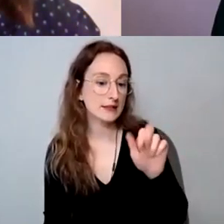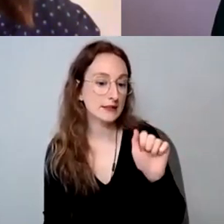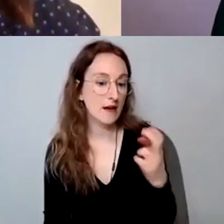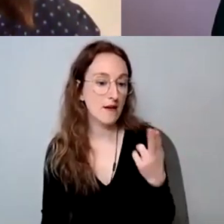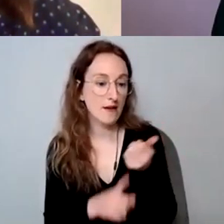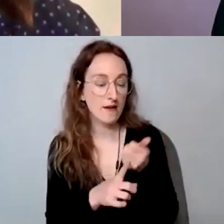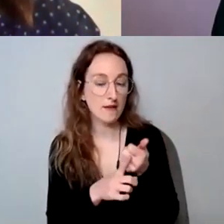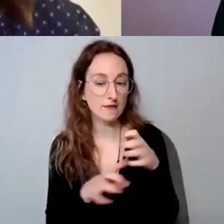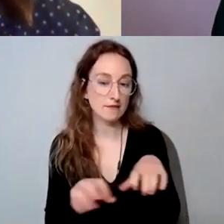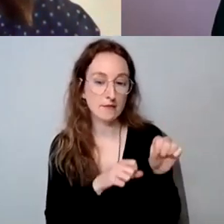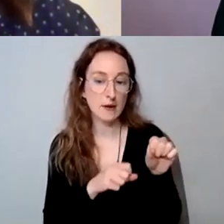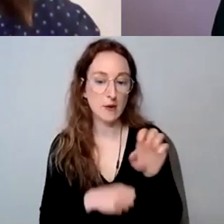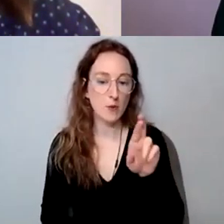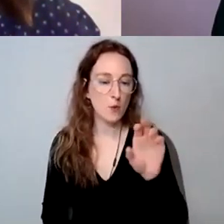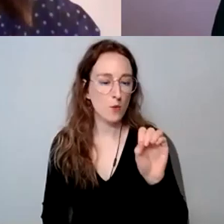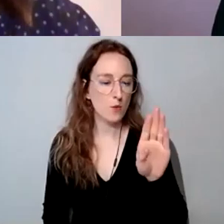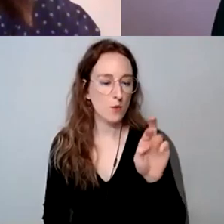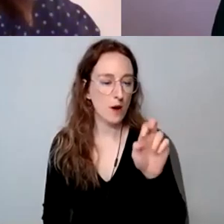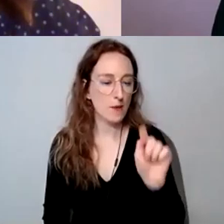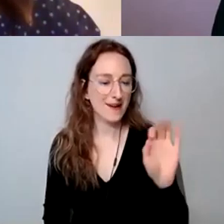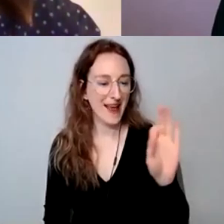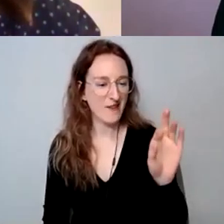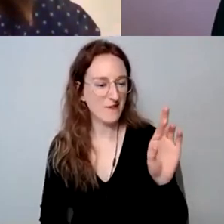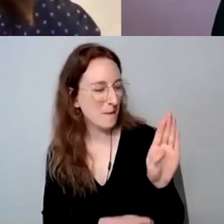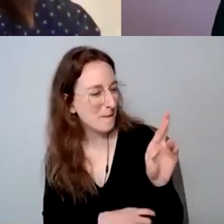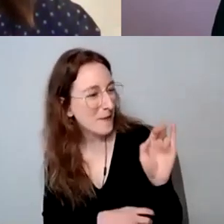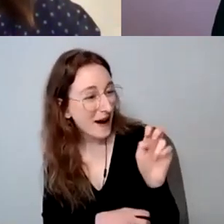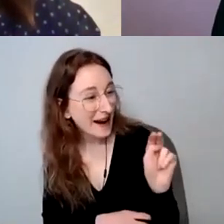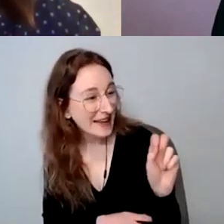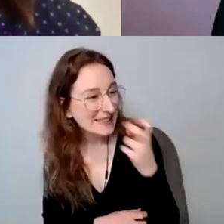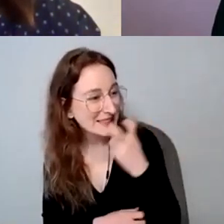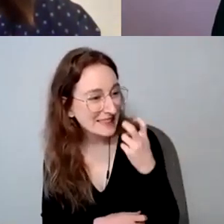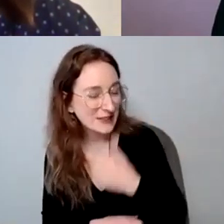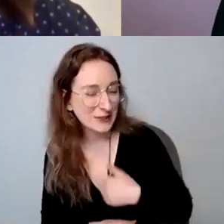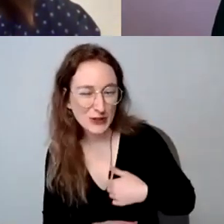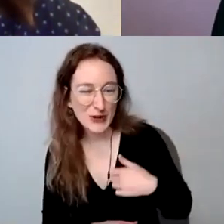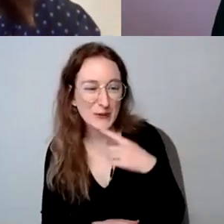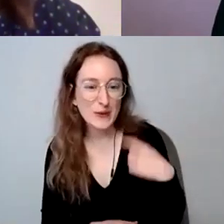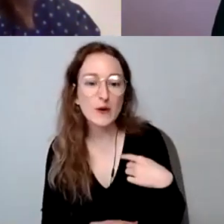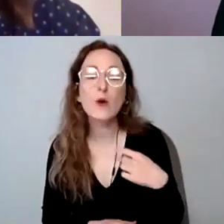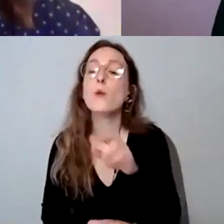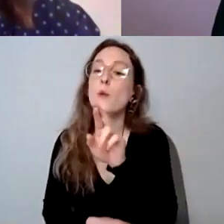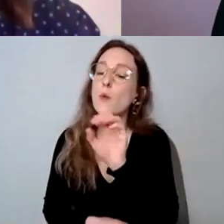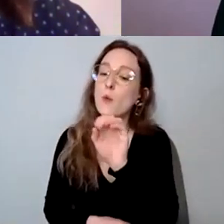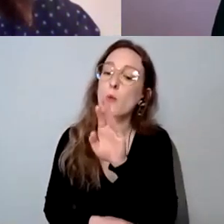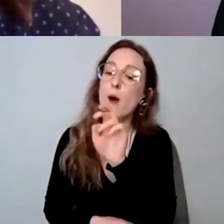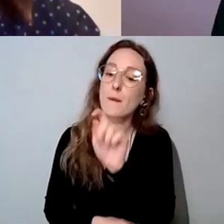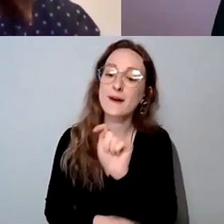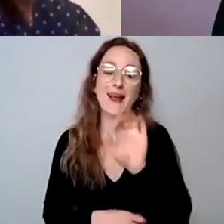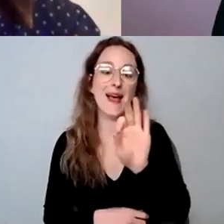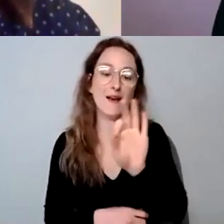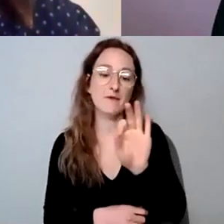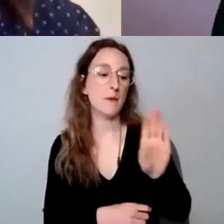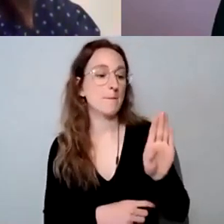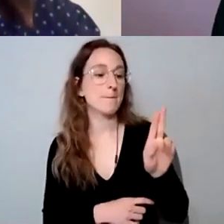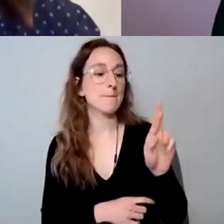F. Burns. I'm so sorry about pronunciation. Robert F. Burns. That's Burns.